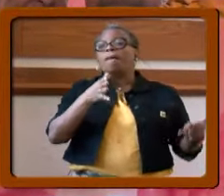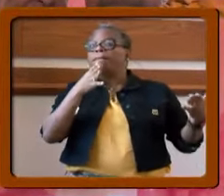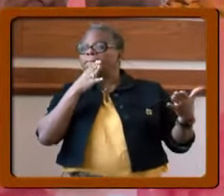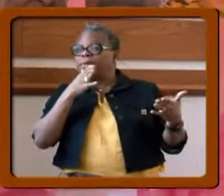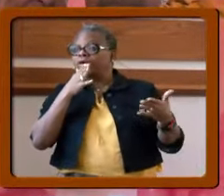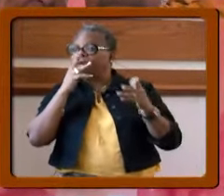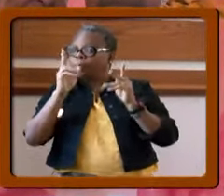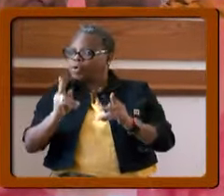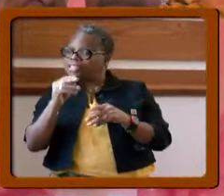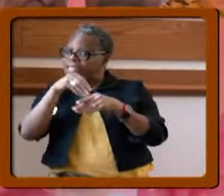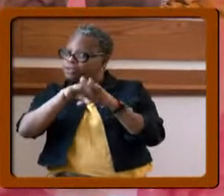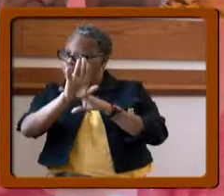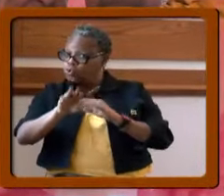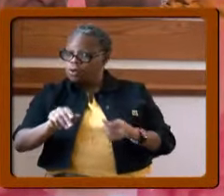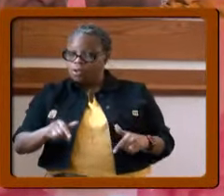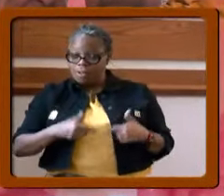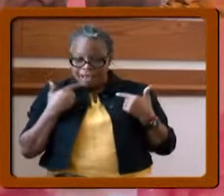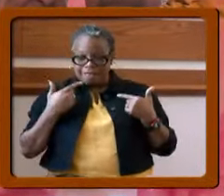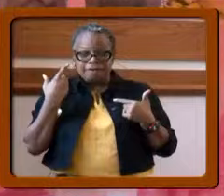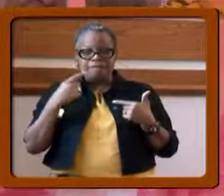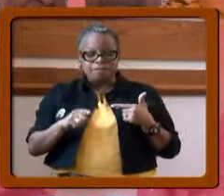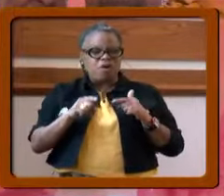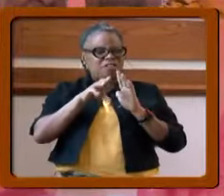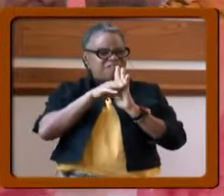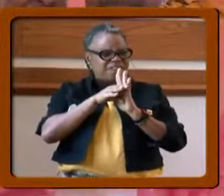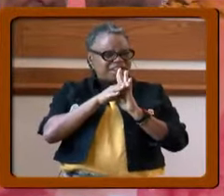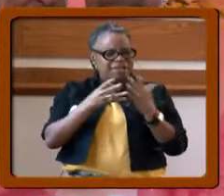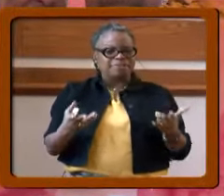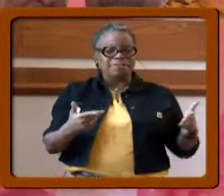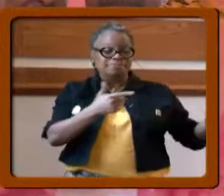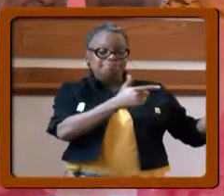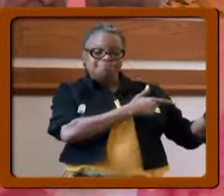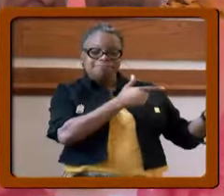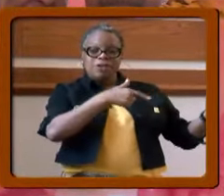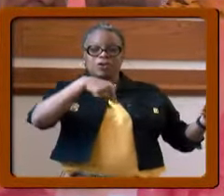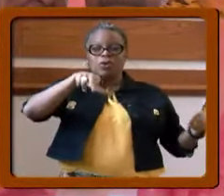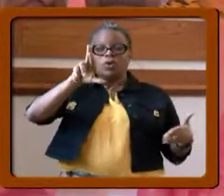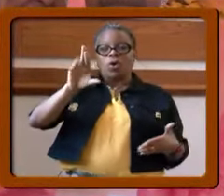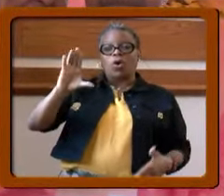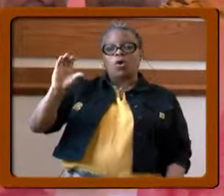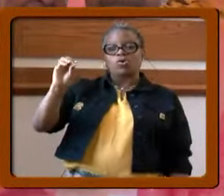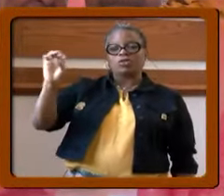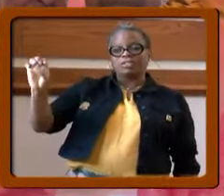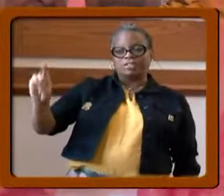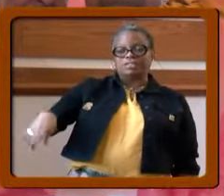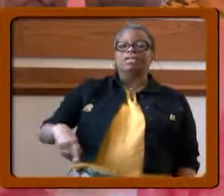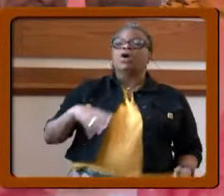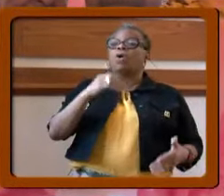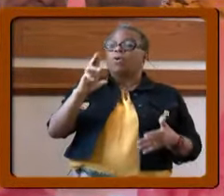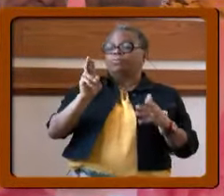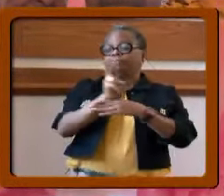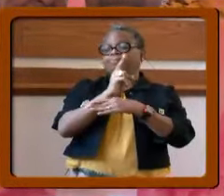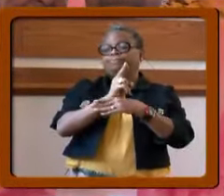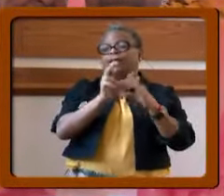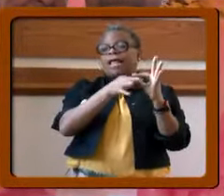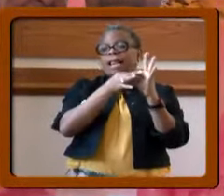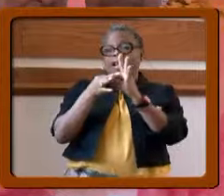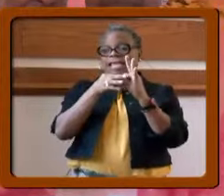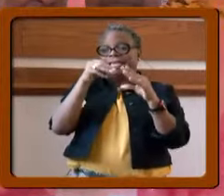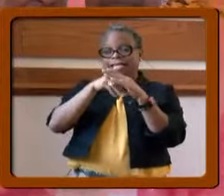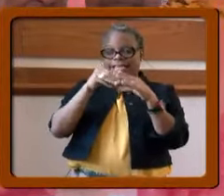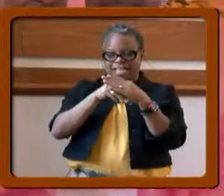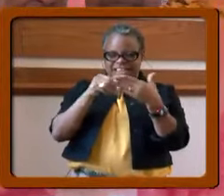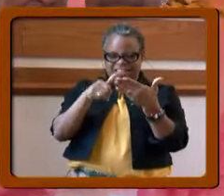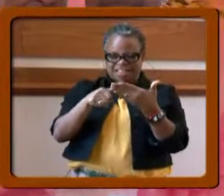figure in your life for our tribute video. Scan the QR code on the screen or use the link in the church newsletter